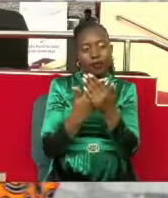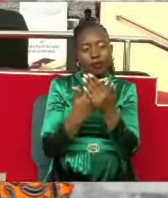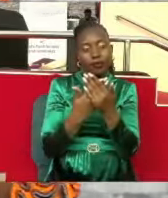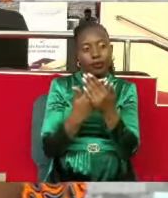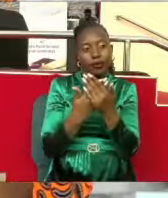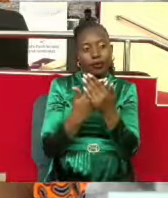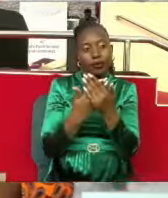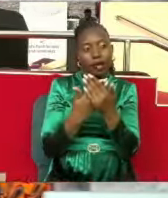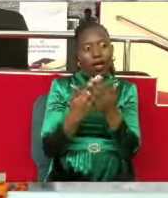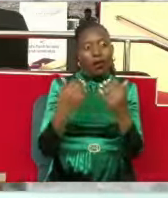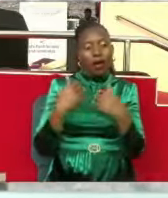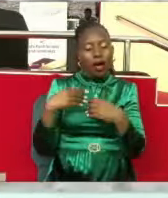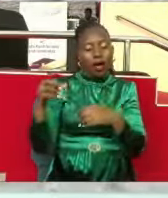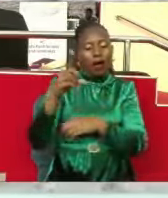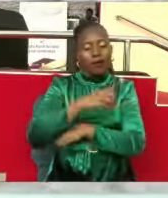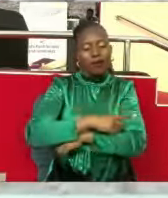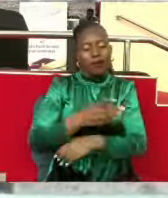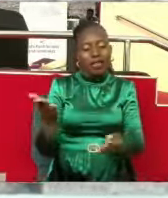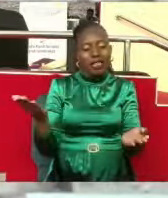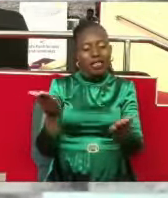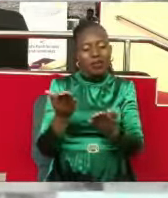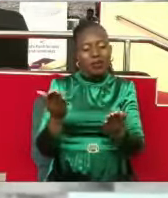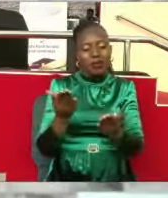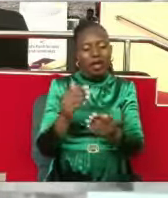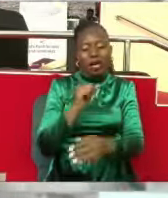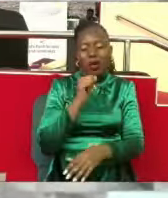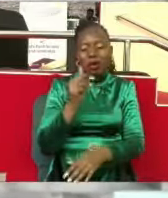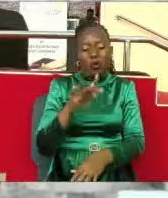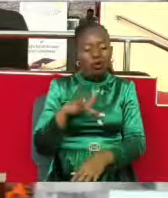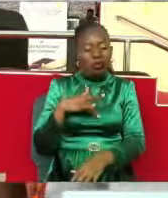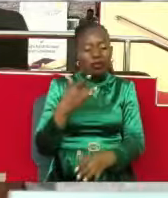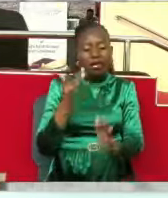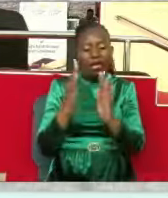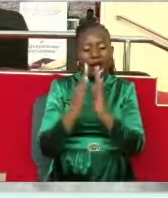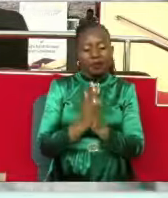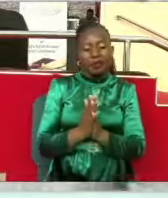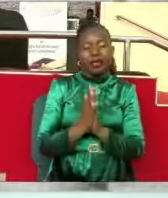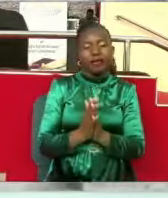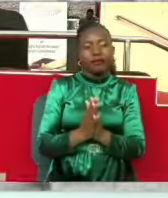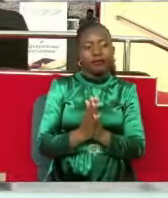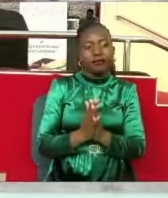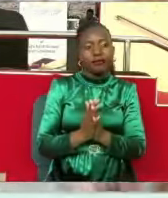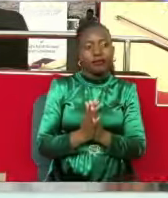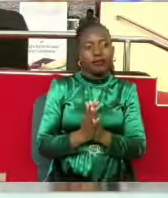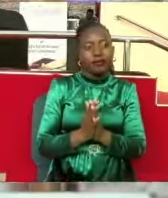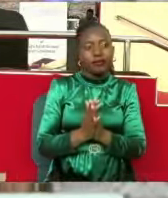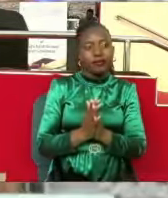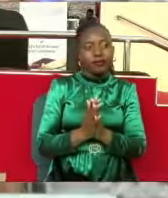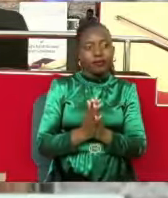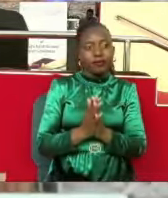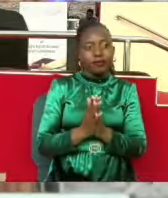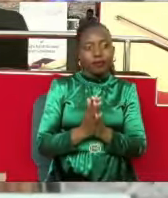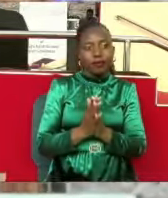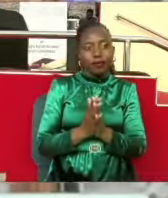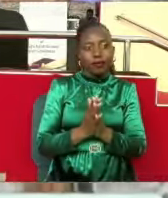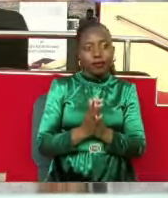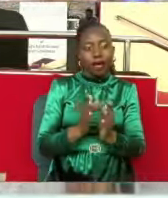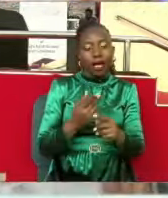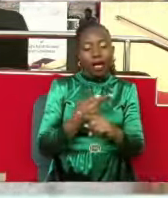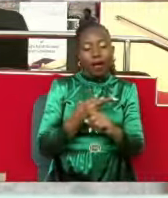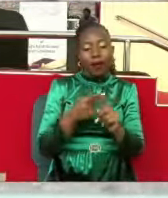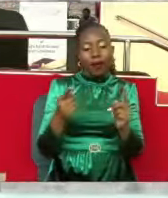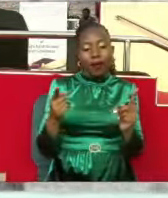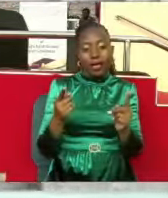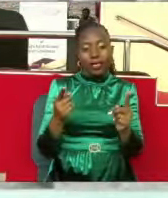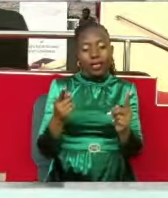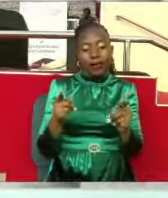There are days when you won't even feel like praying. Kuna nyakati unahisi hata huwezi omba. But like Don Moen sang a song and say. Jinsi Don